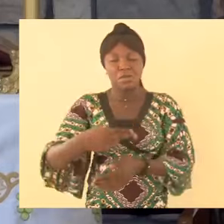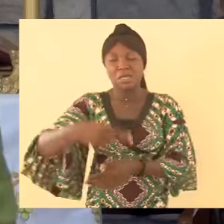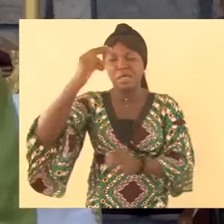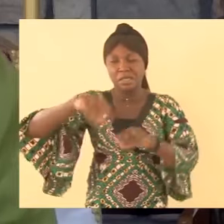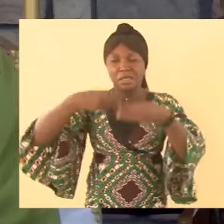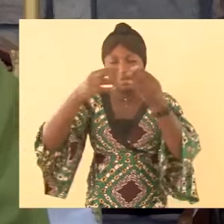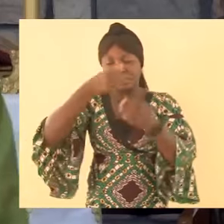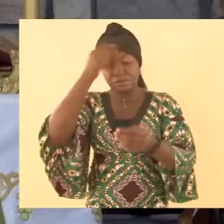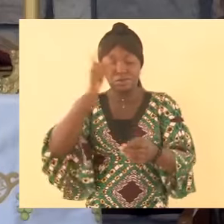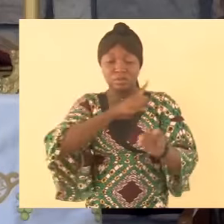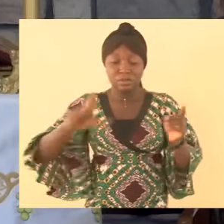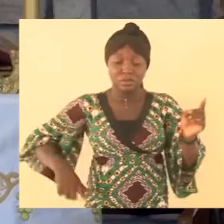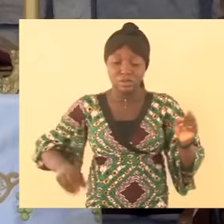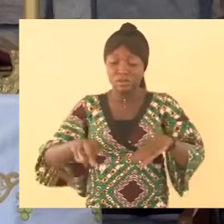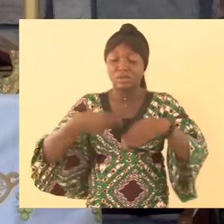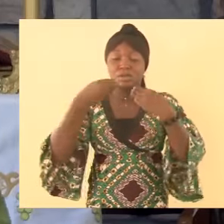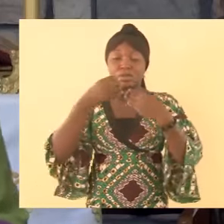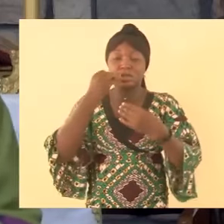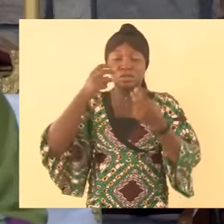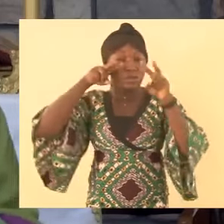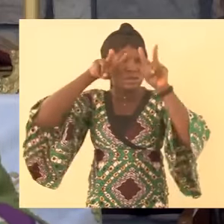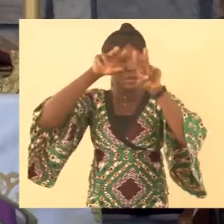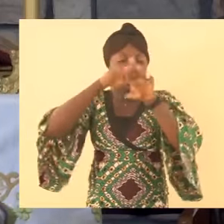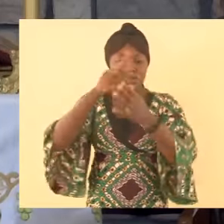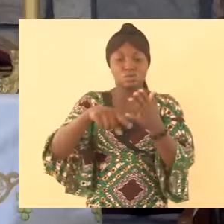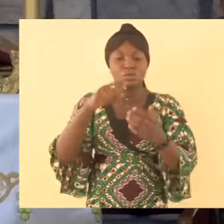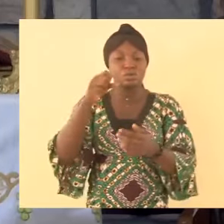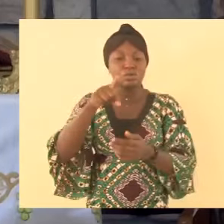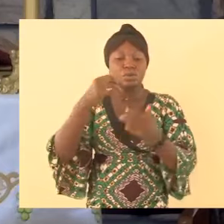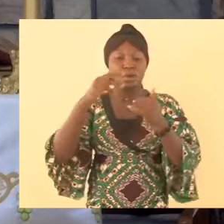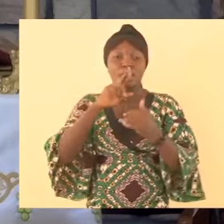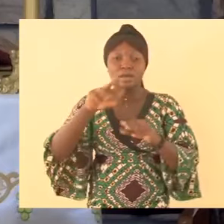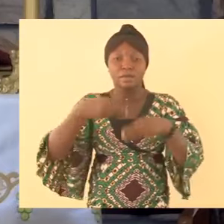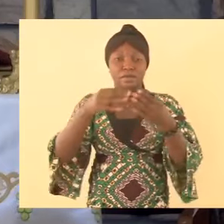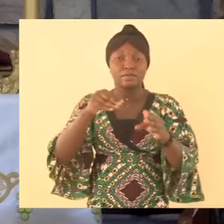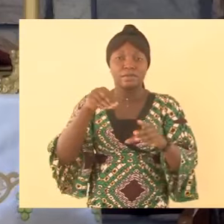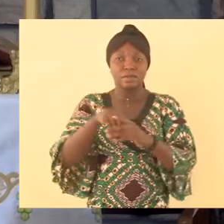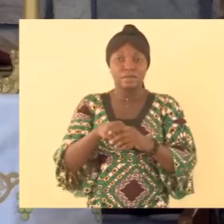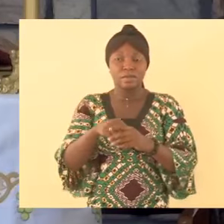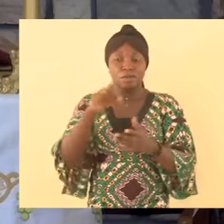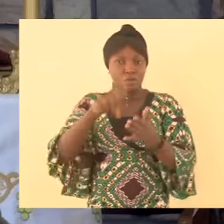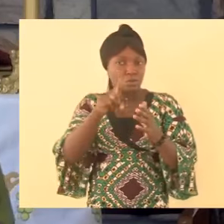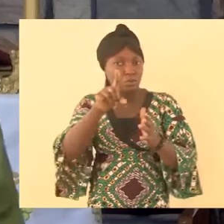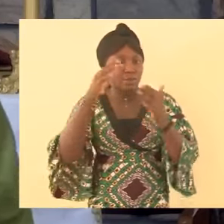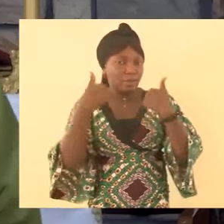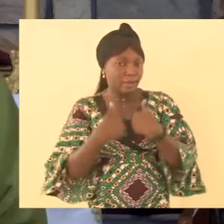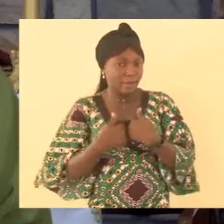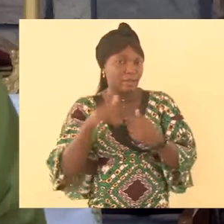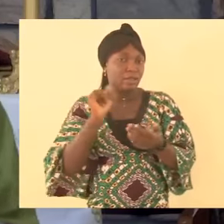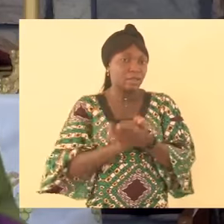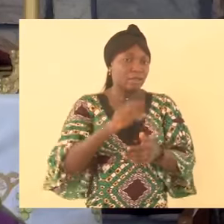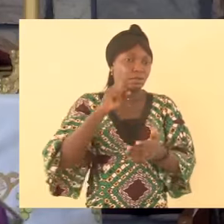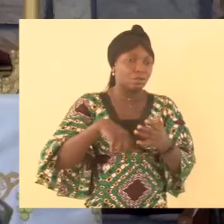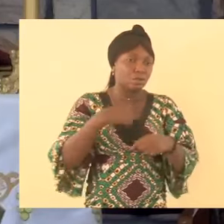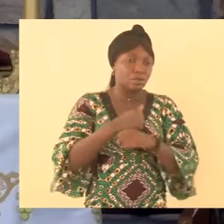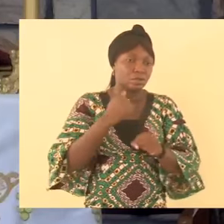donor because the Lord is looking at what you have given in the context of what you have. That's